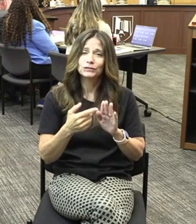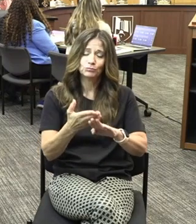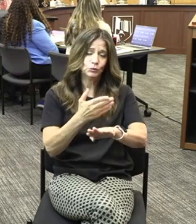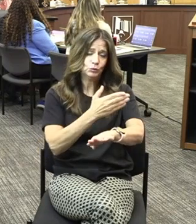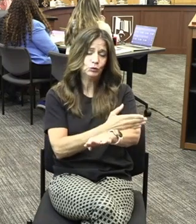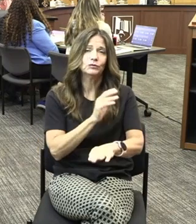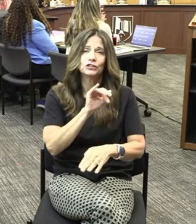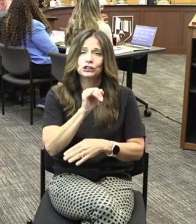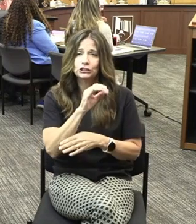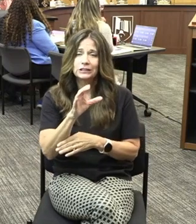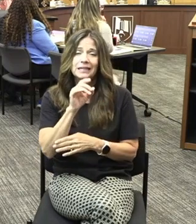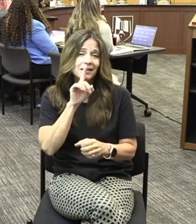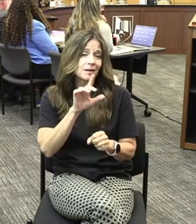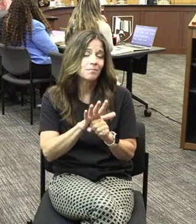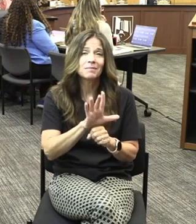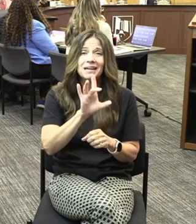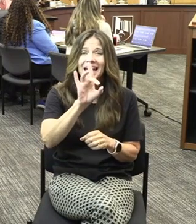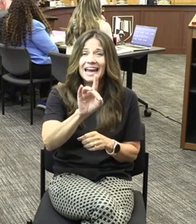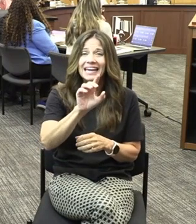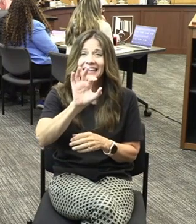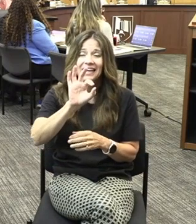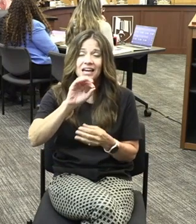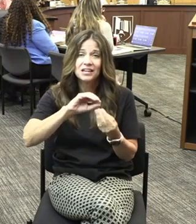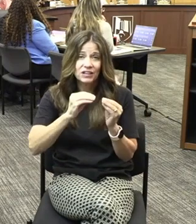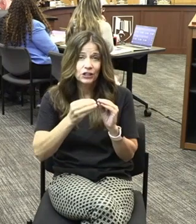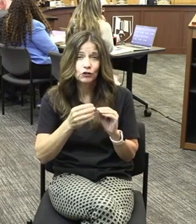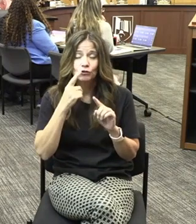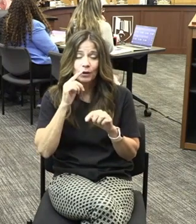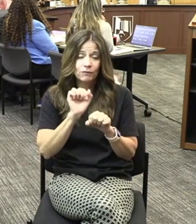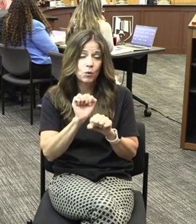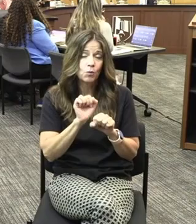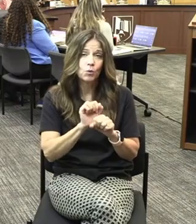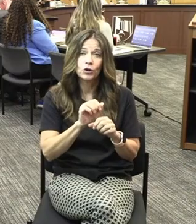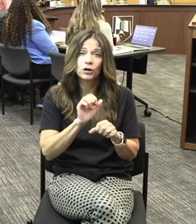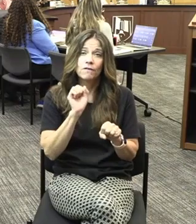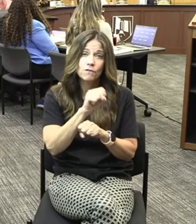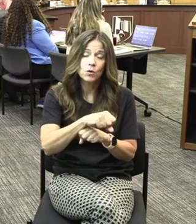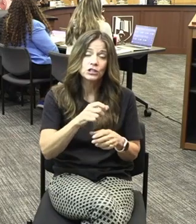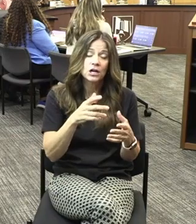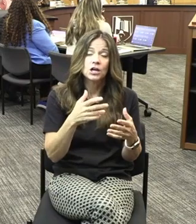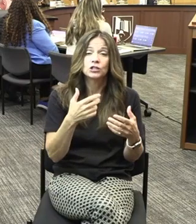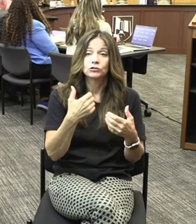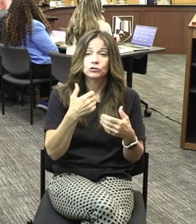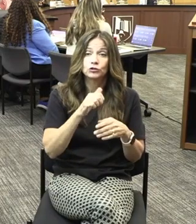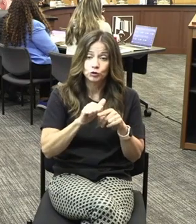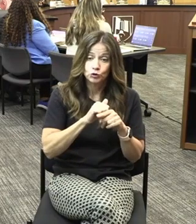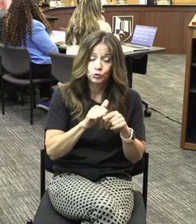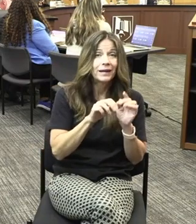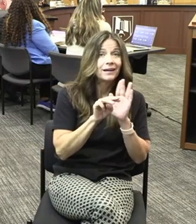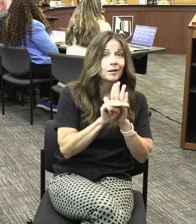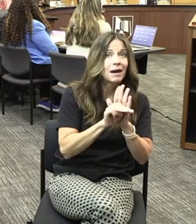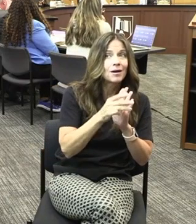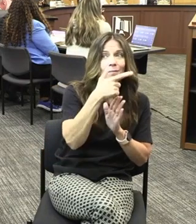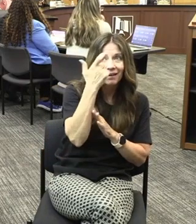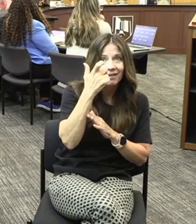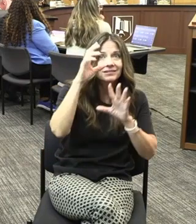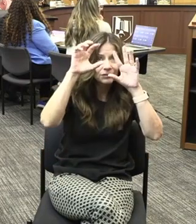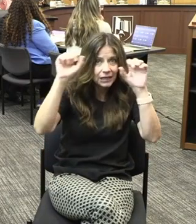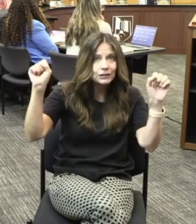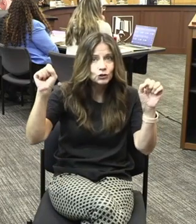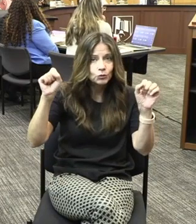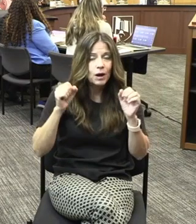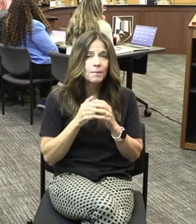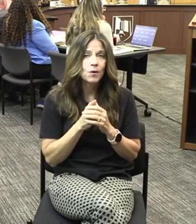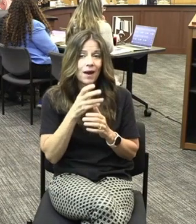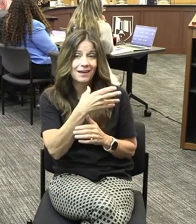received a commitment of 8 figures to develop and build a new workforce training model, a grant that only exists because of the leadership of Dr. Numo and